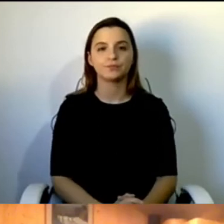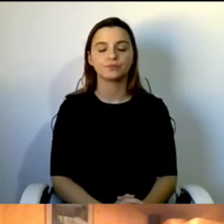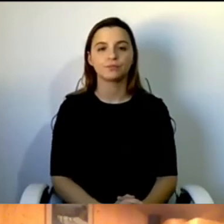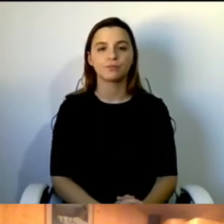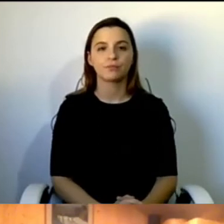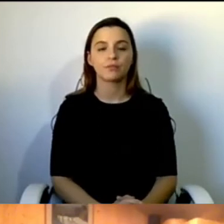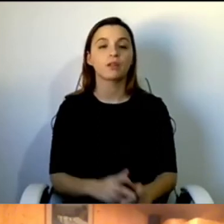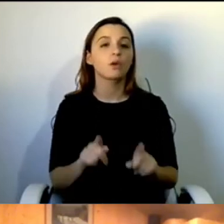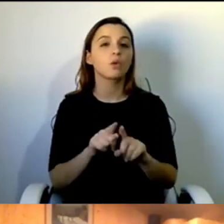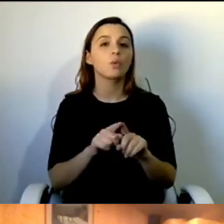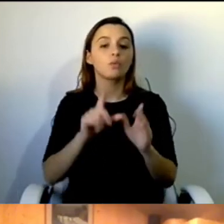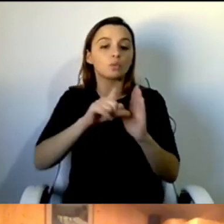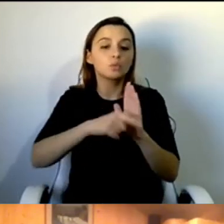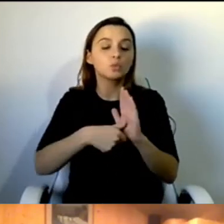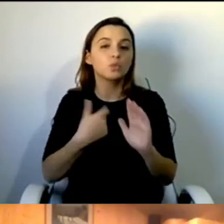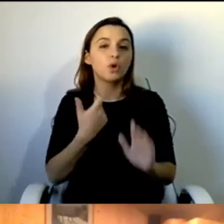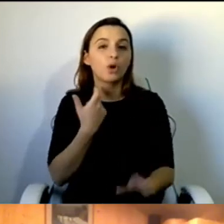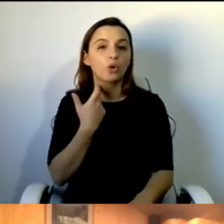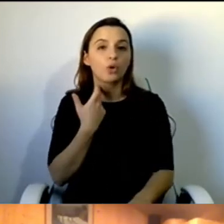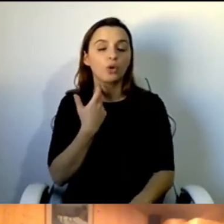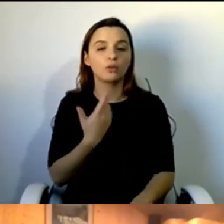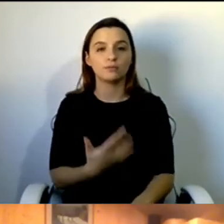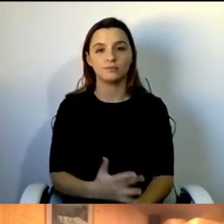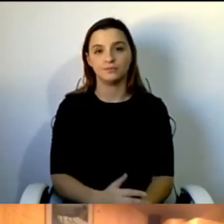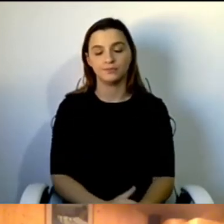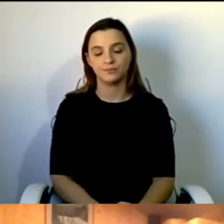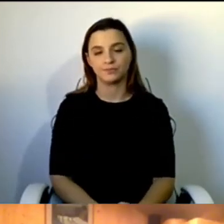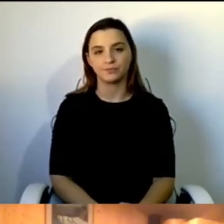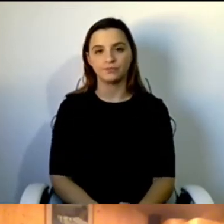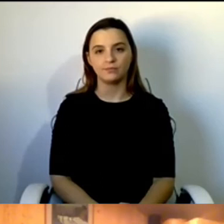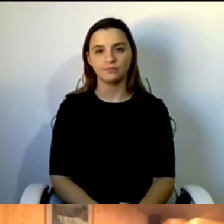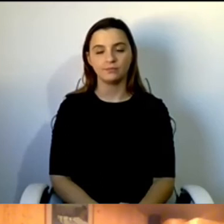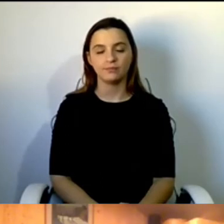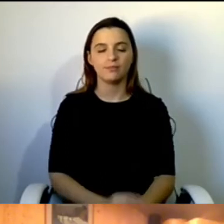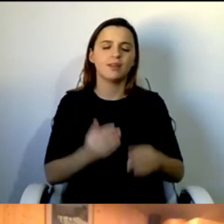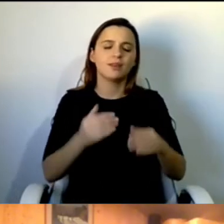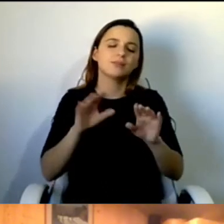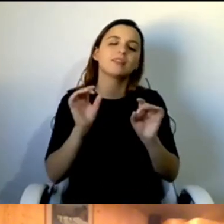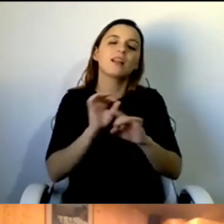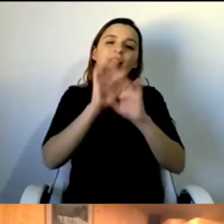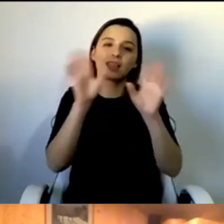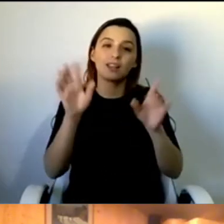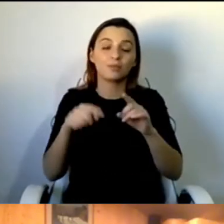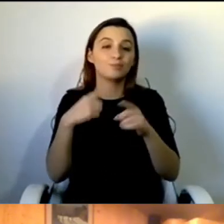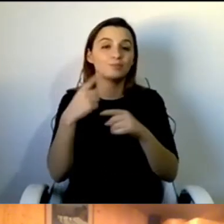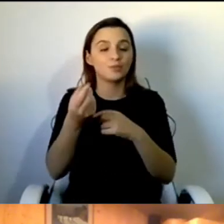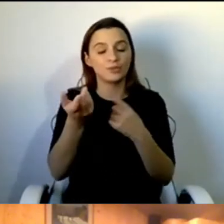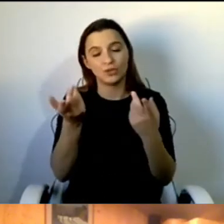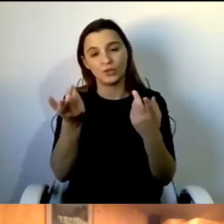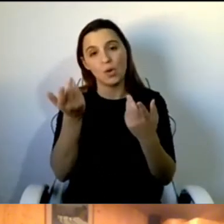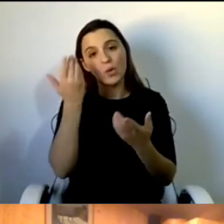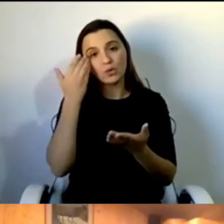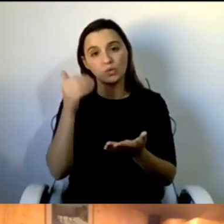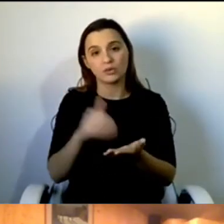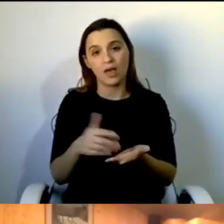But of course, then the results started to show almost immediately, and other people wanted to come in